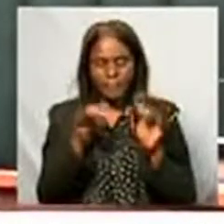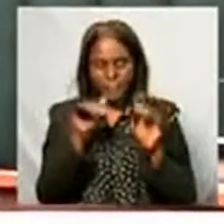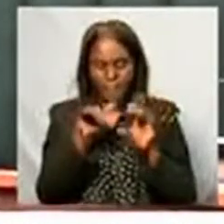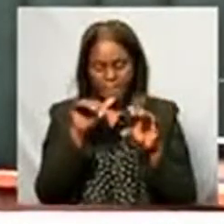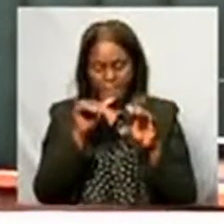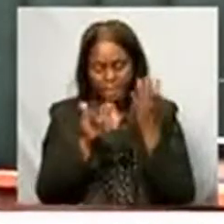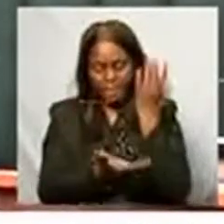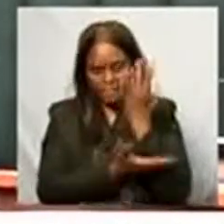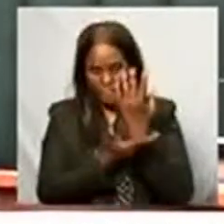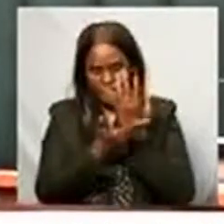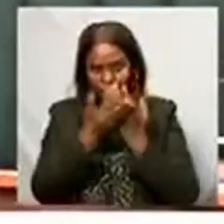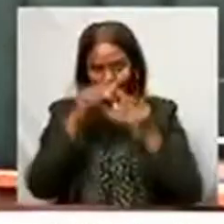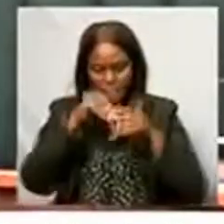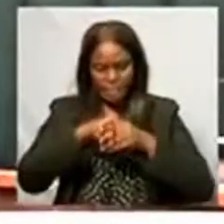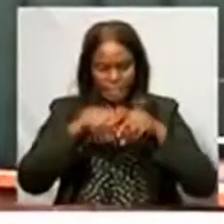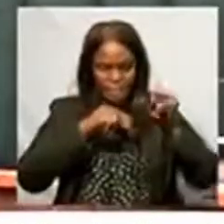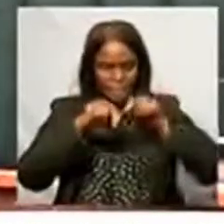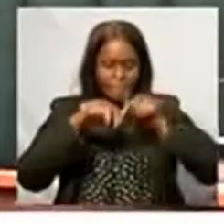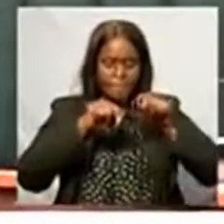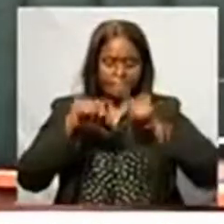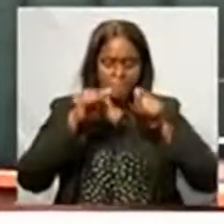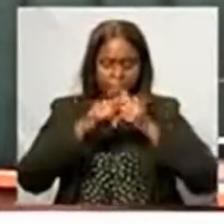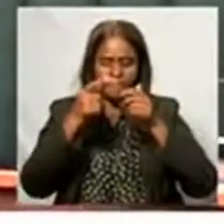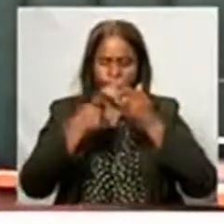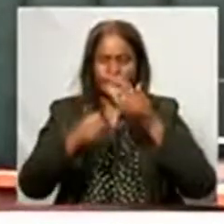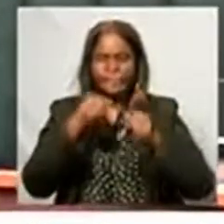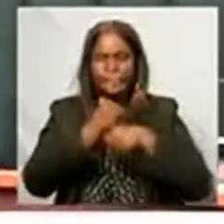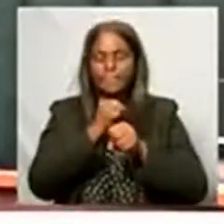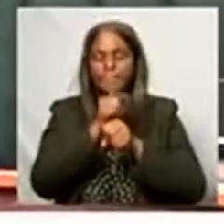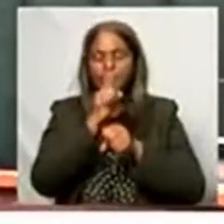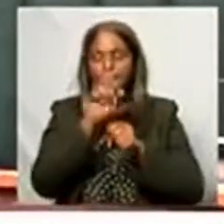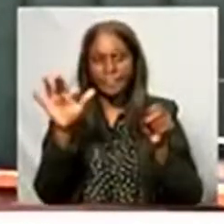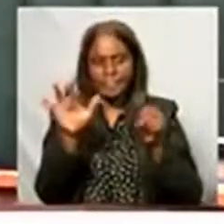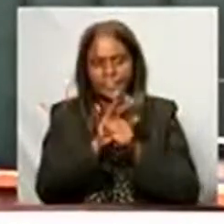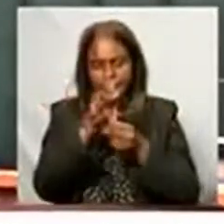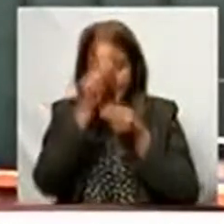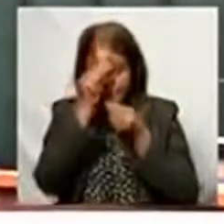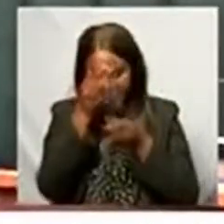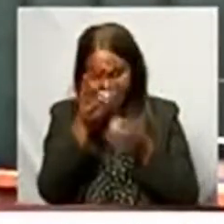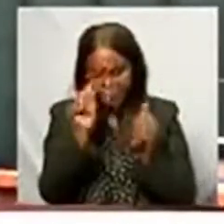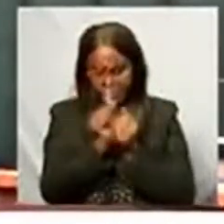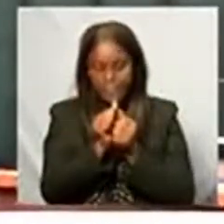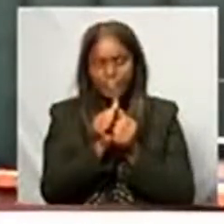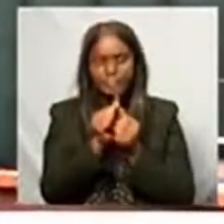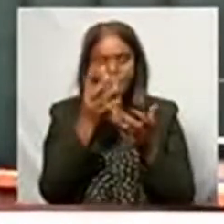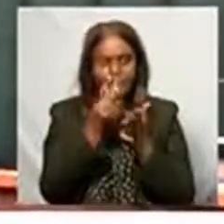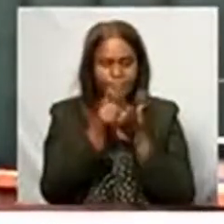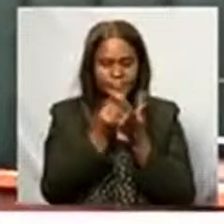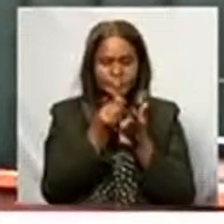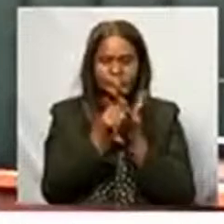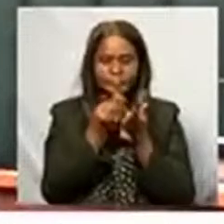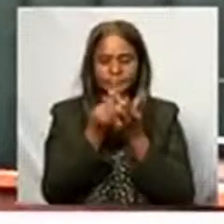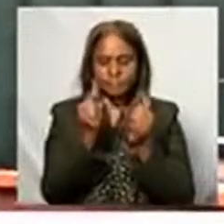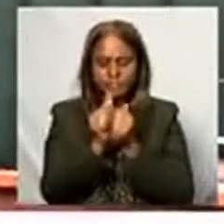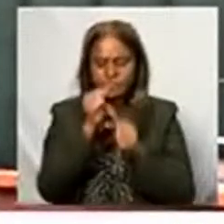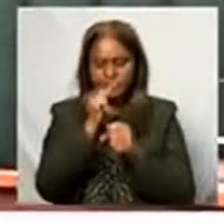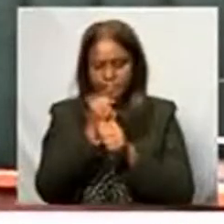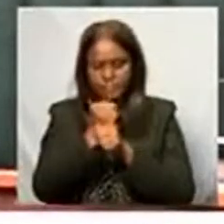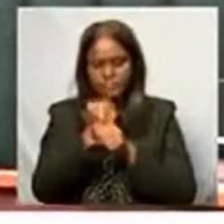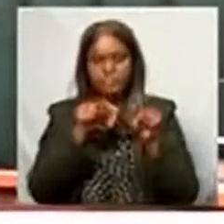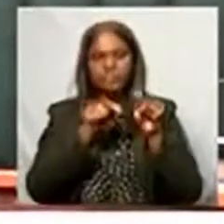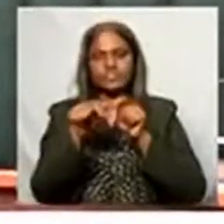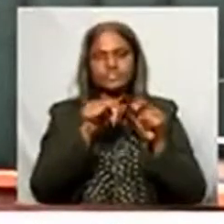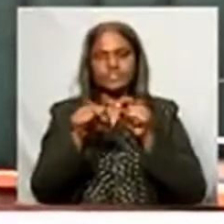enhance internal controls, and ensure full compliance with relevant financial and operational